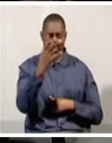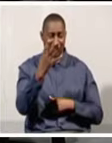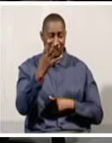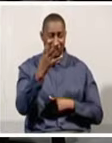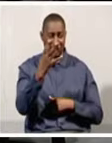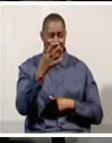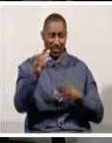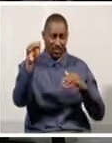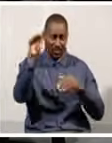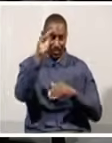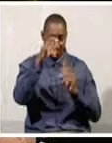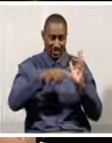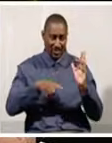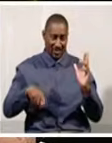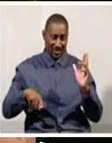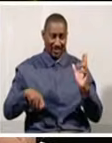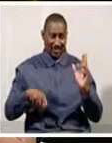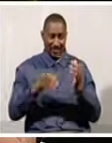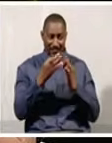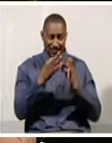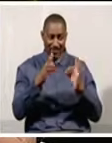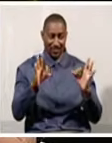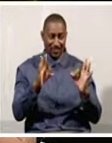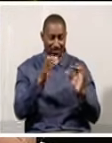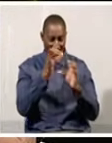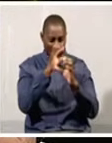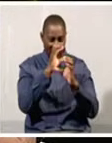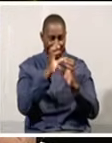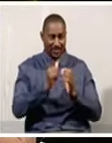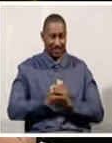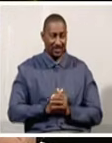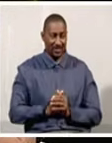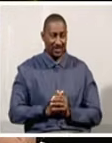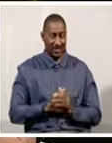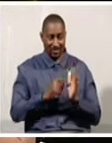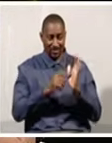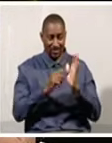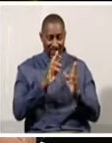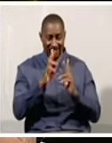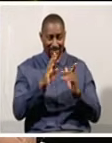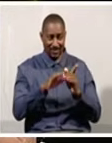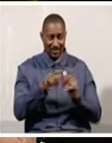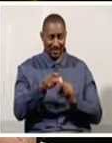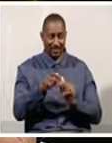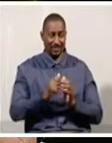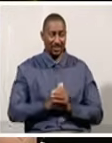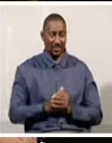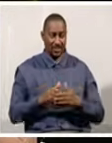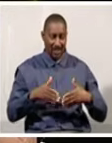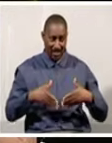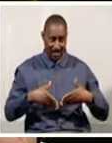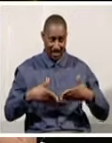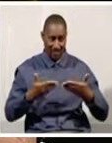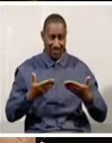occasions, we were second place. Mm. Let's reflect a little bit on that in terms of how we